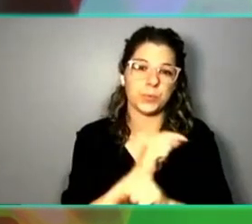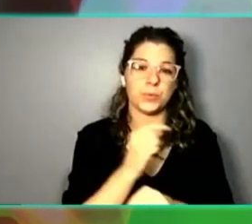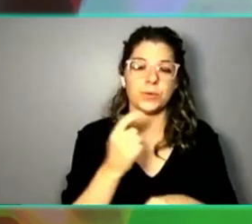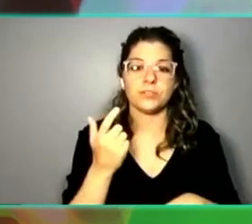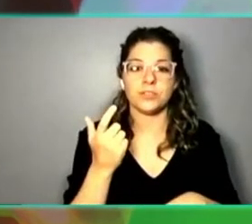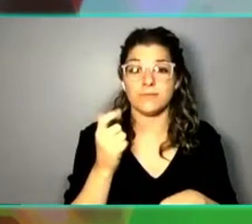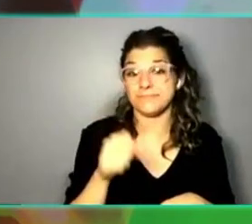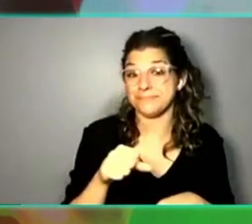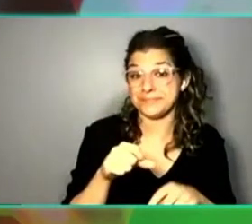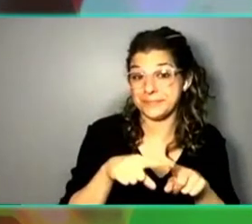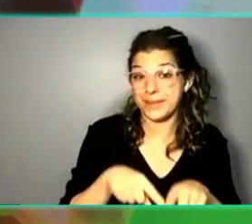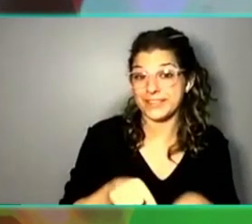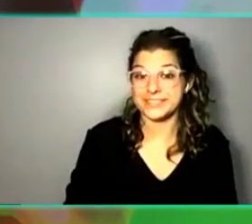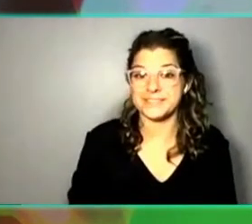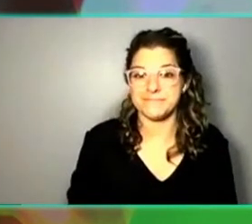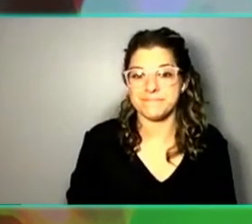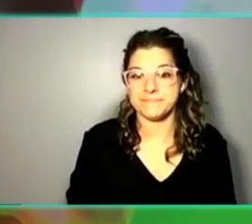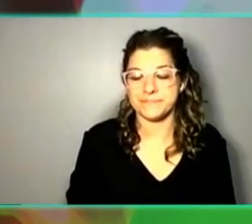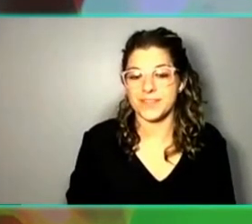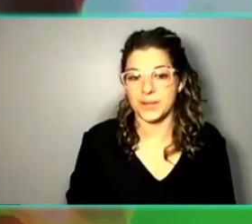So it depends.